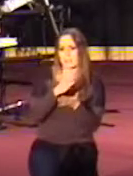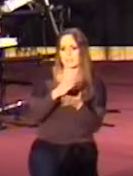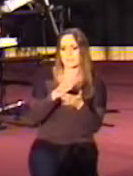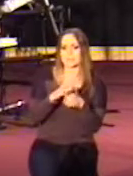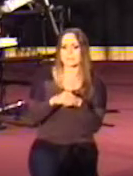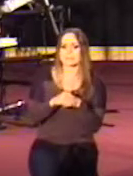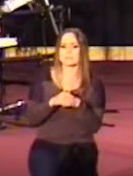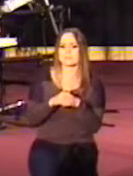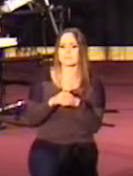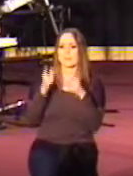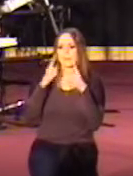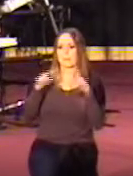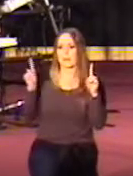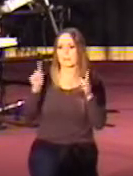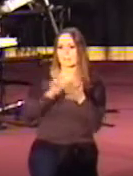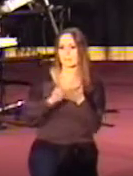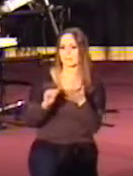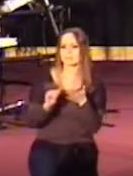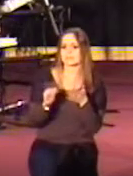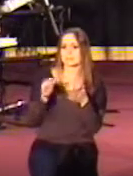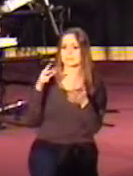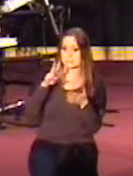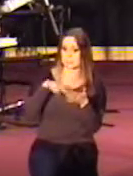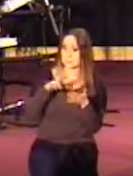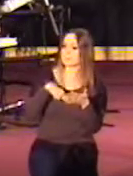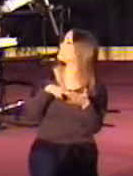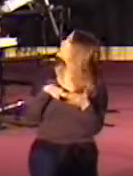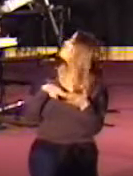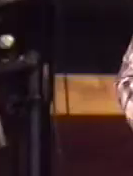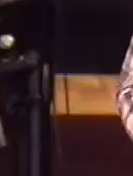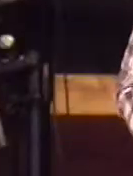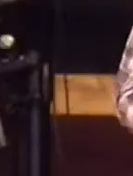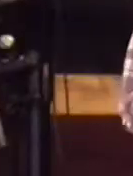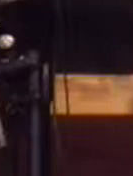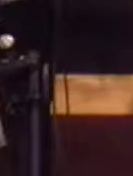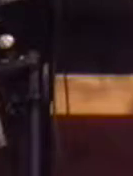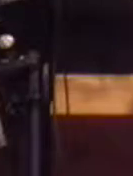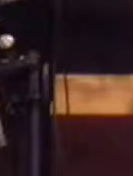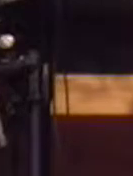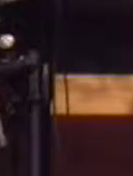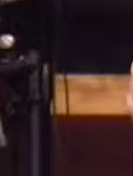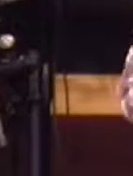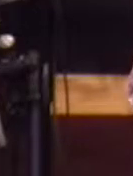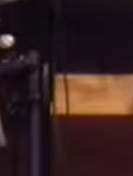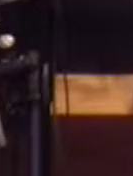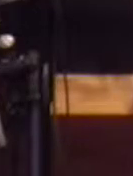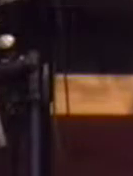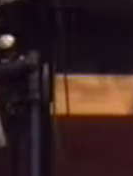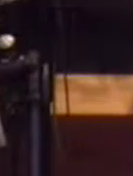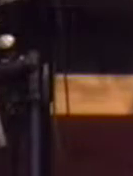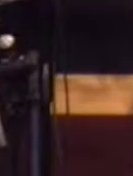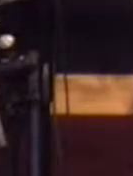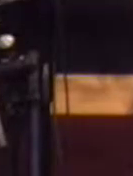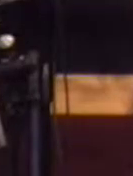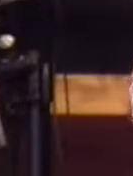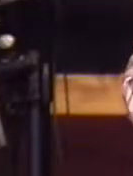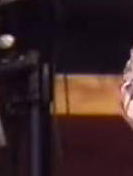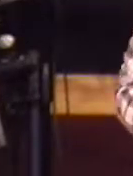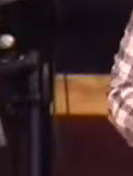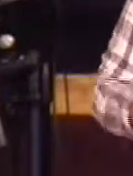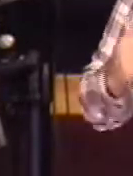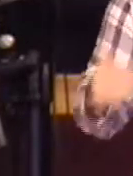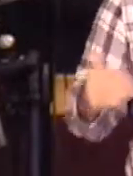And if you'll look with me, this is what it says. Paul says, I press on to the end of the race